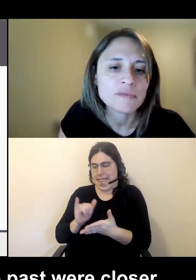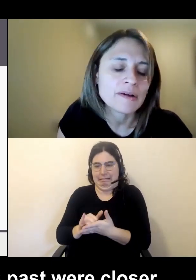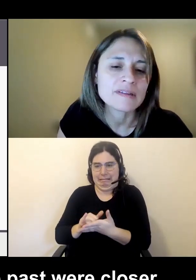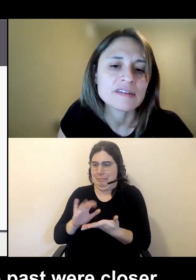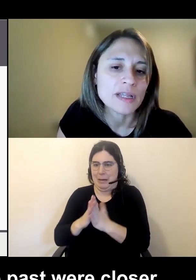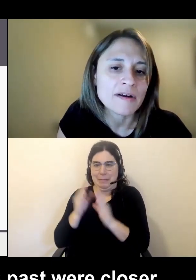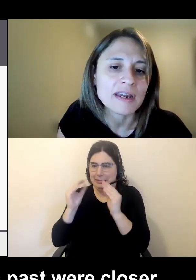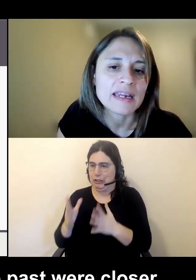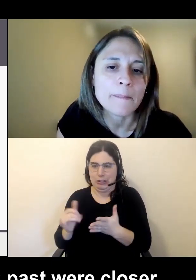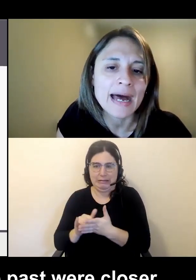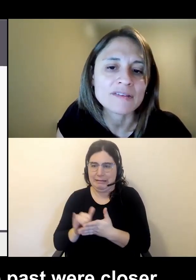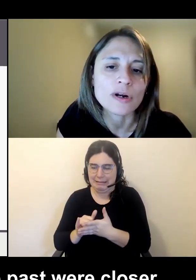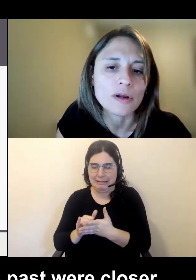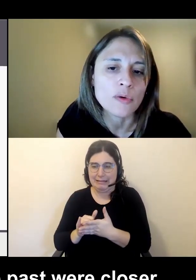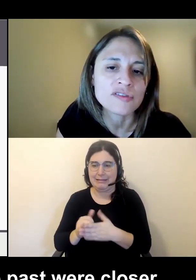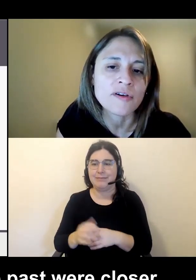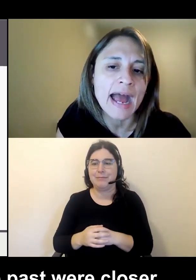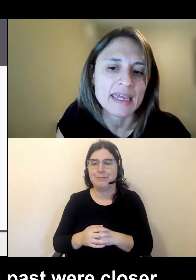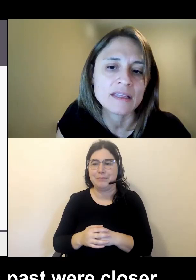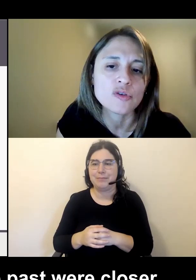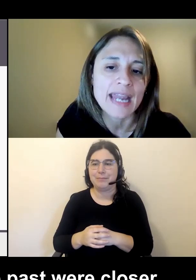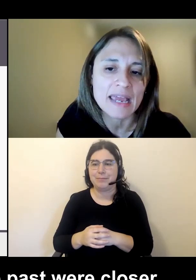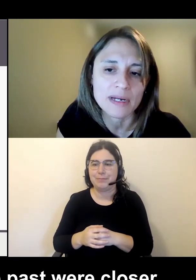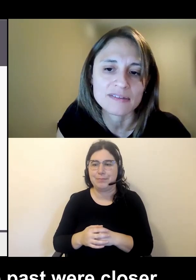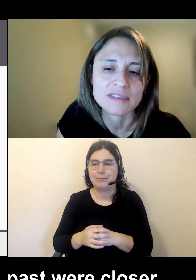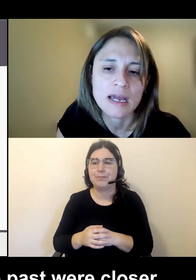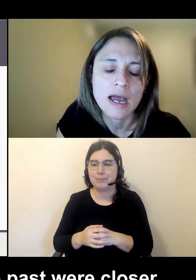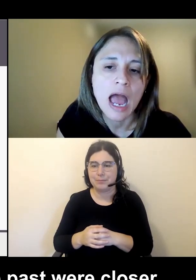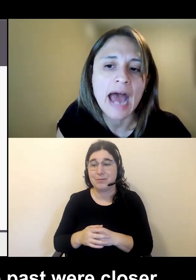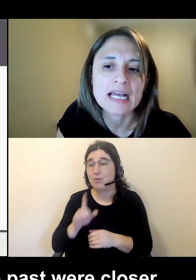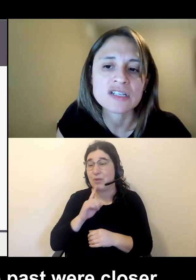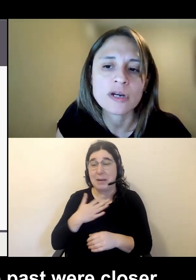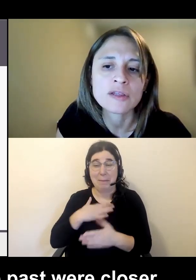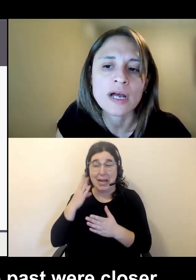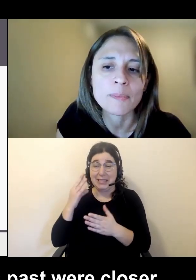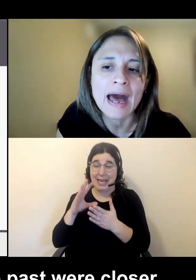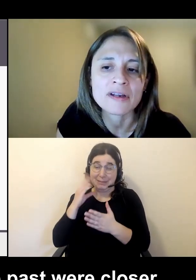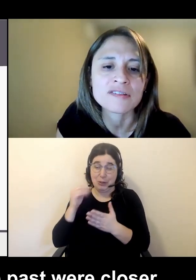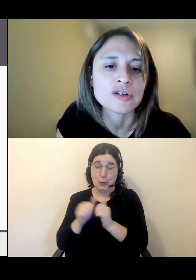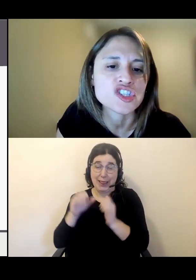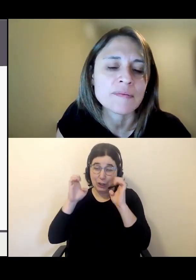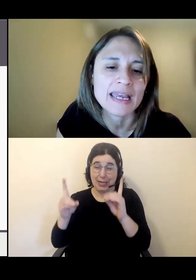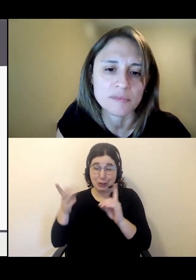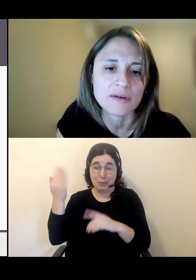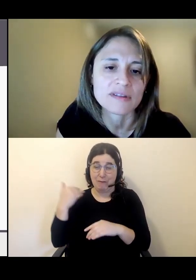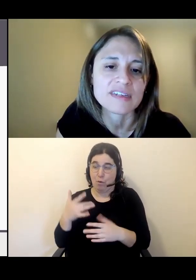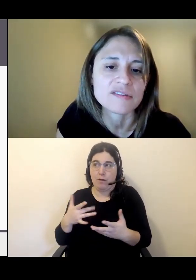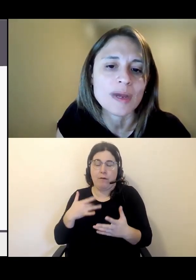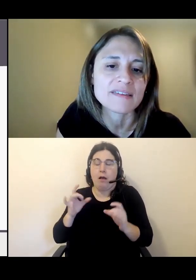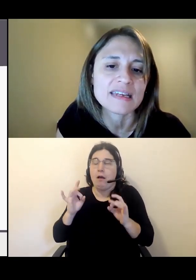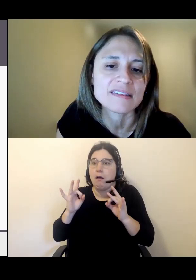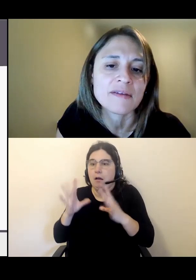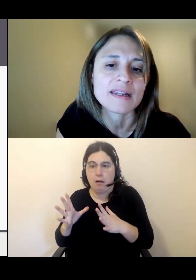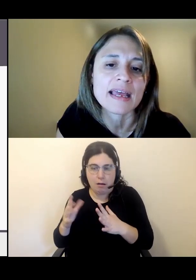own experiences with learning in the past were closer akin to nightmares. And I just wanted to help others not share my